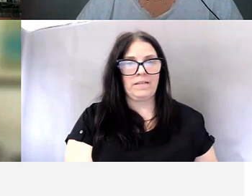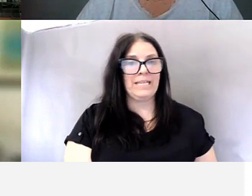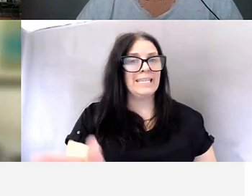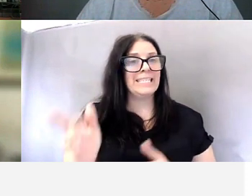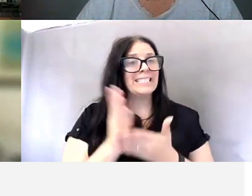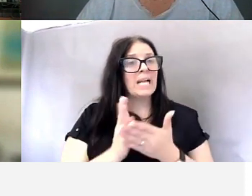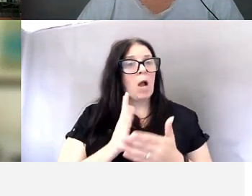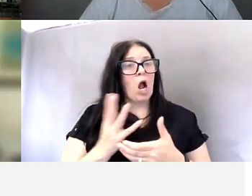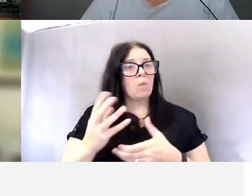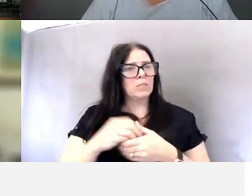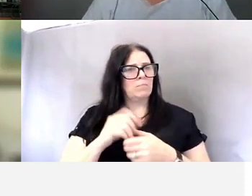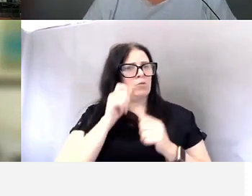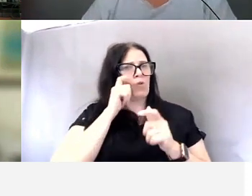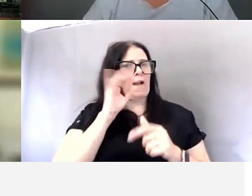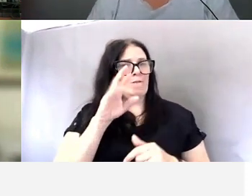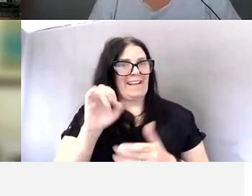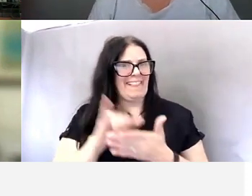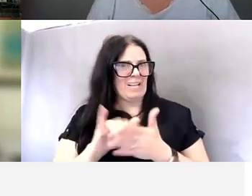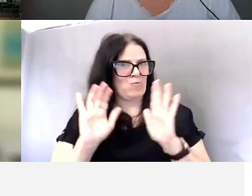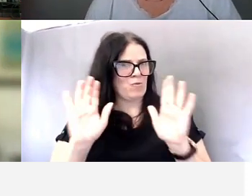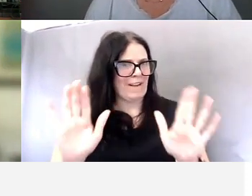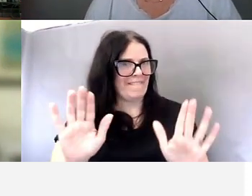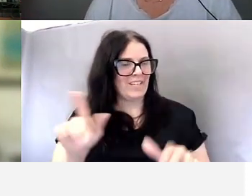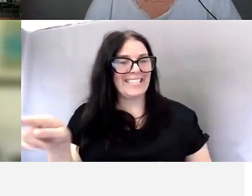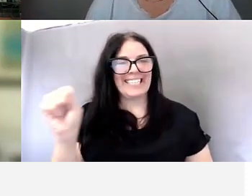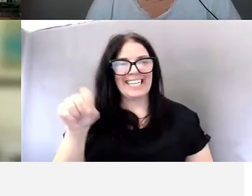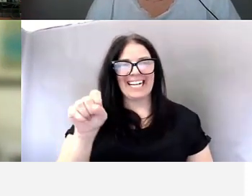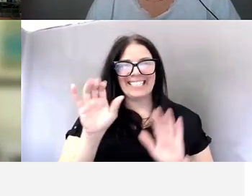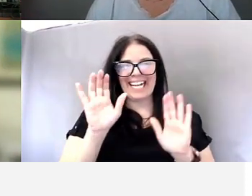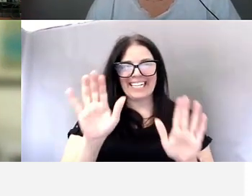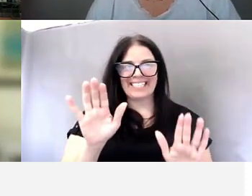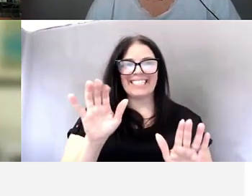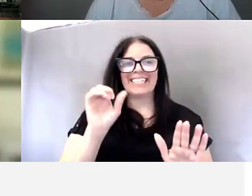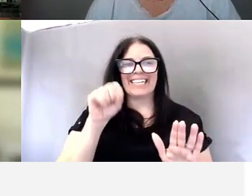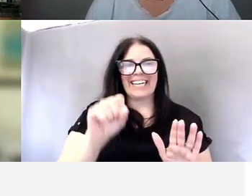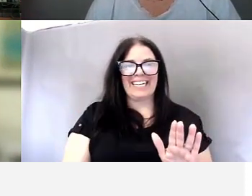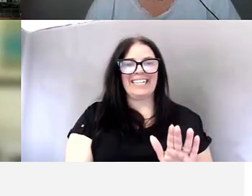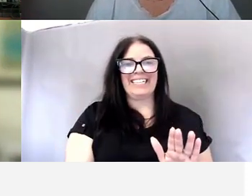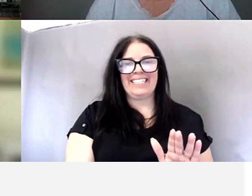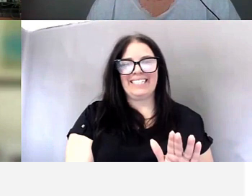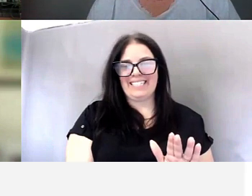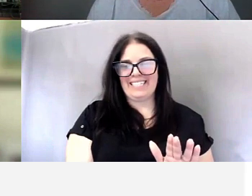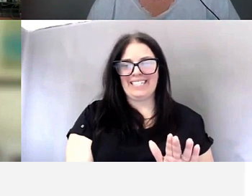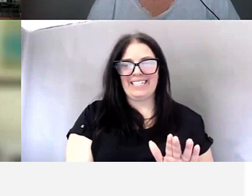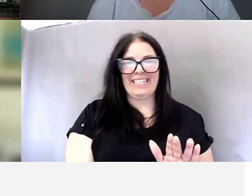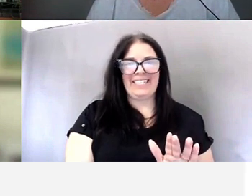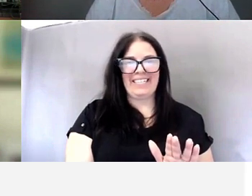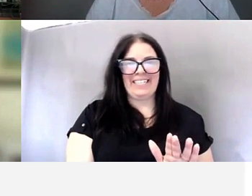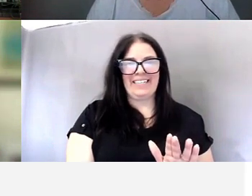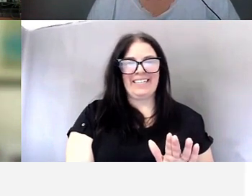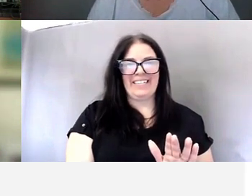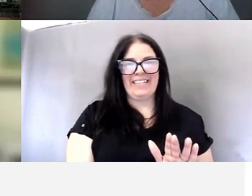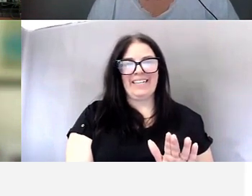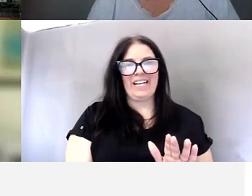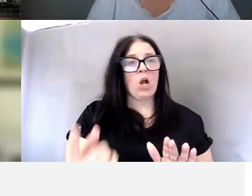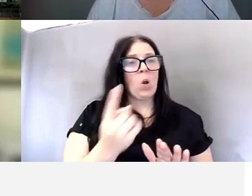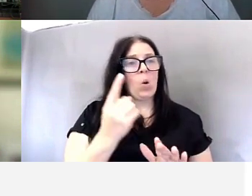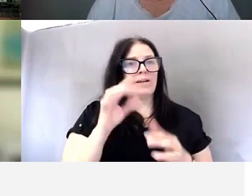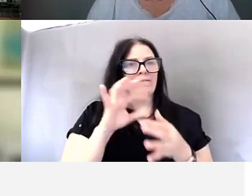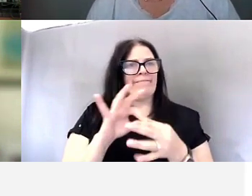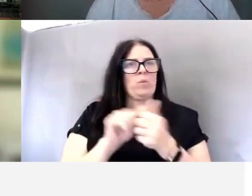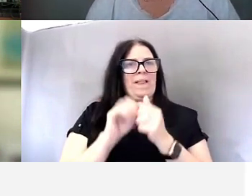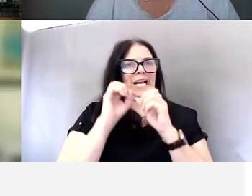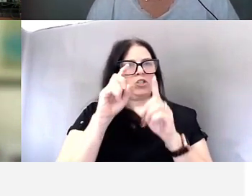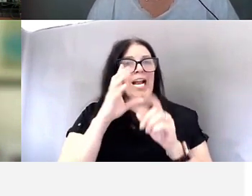is fantastic. Excellent, excellent. And yes, it's always about education, and it began with higher education